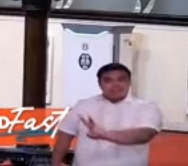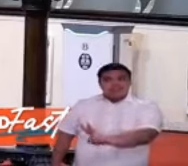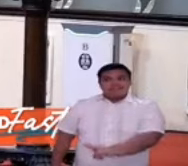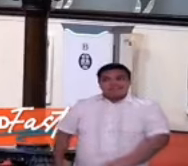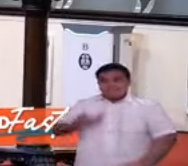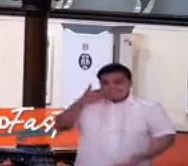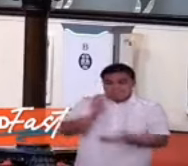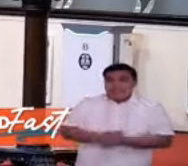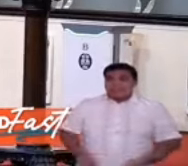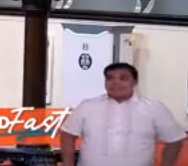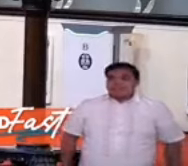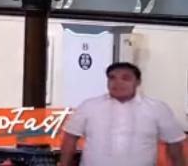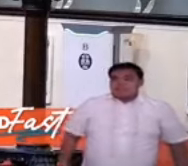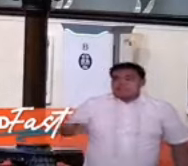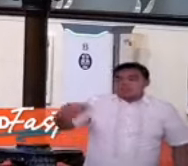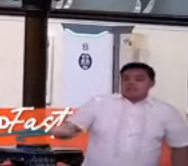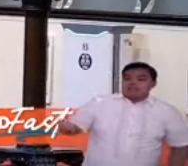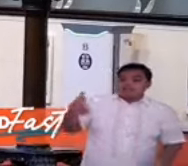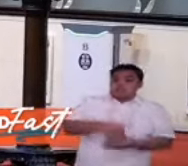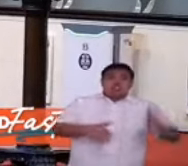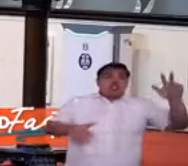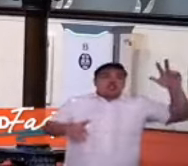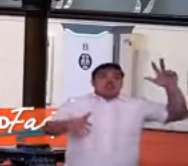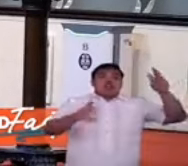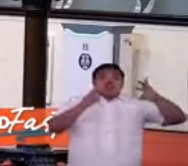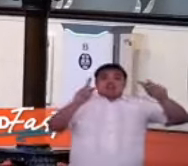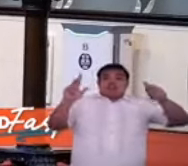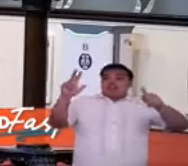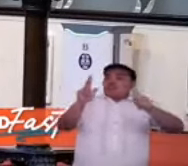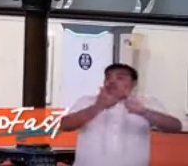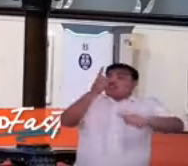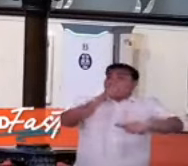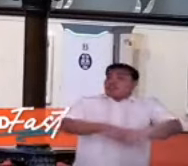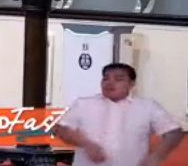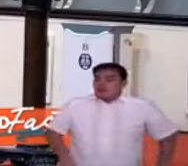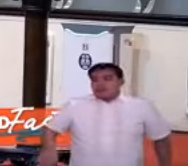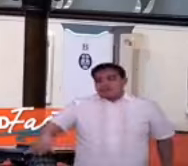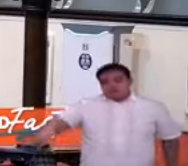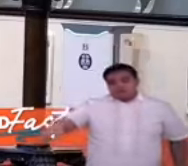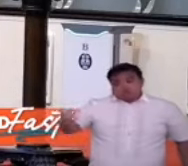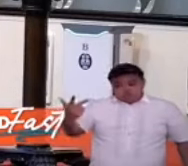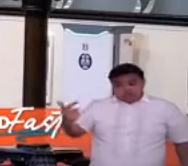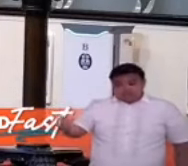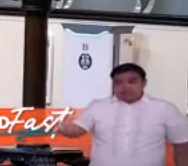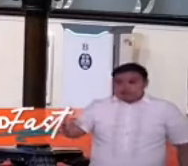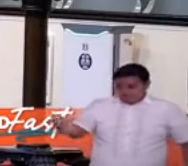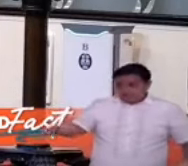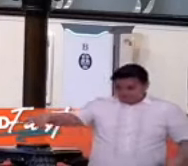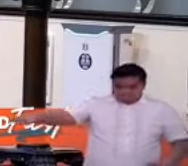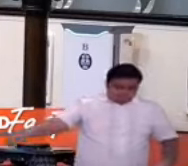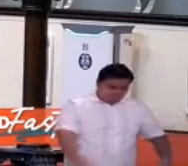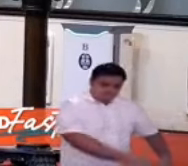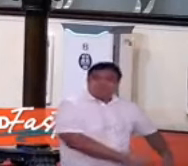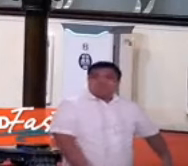Psh, gikawatang kagwarta. Gusto ka ana? But the Lord is not like that. He rebukes.